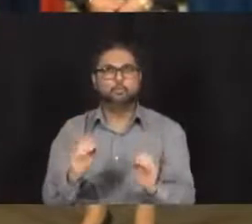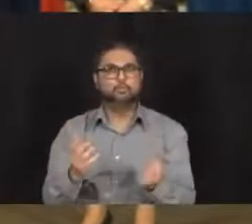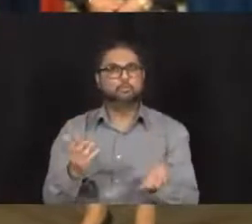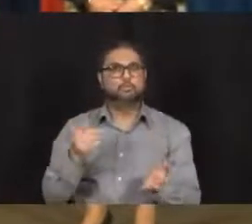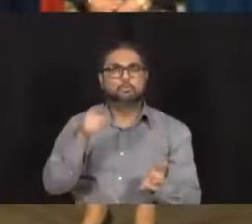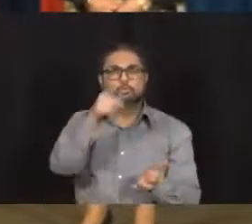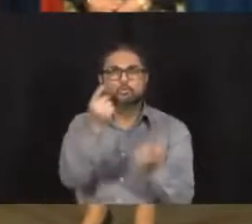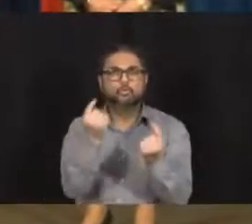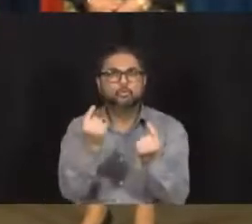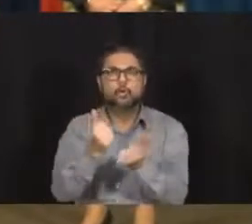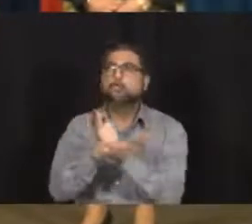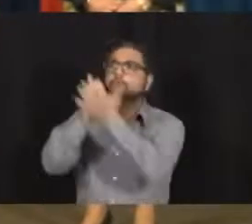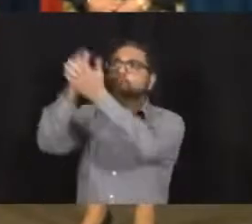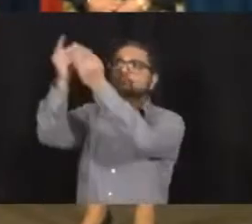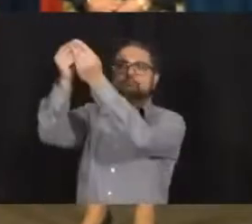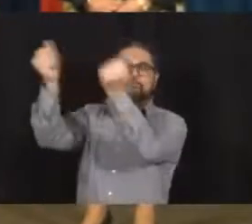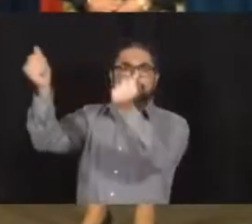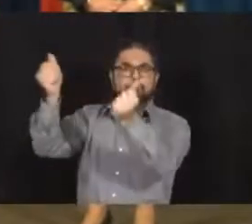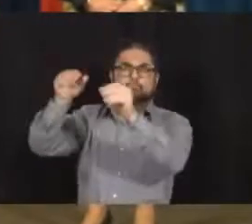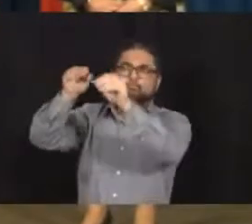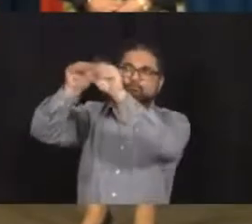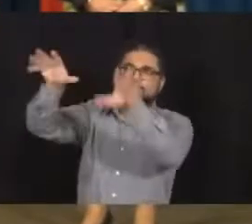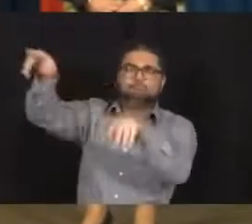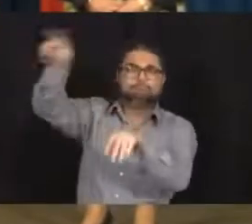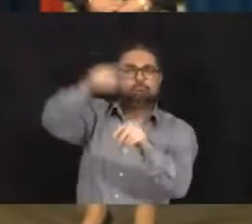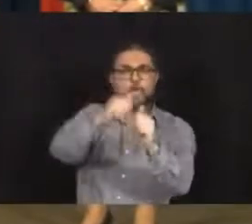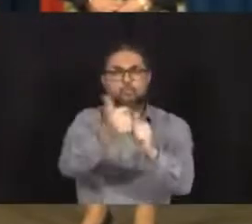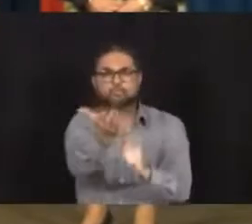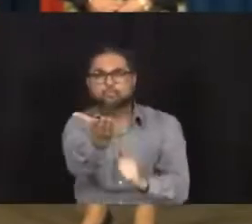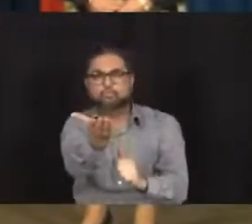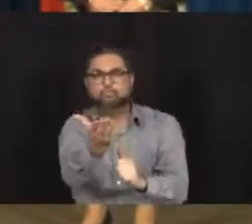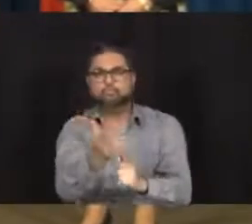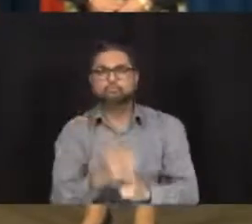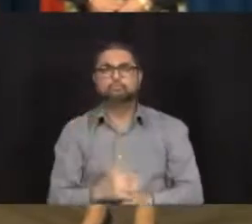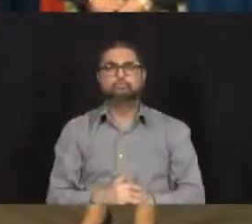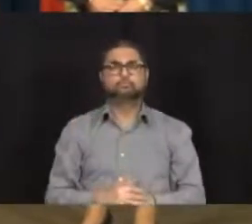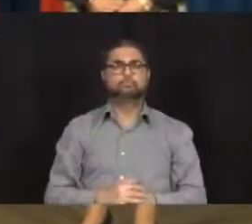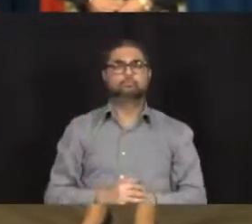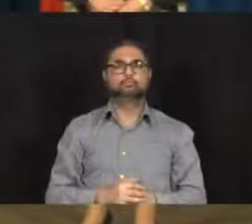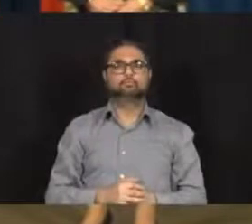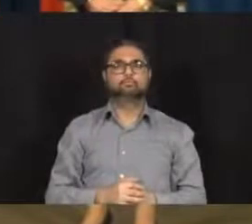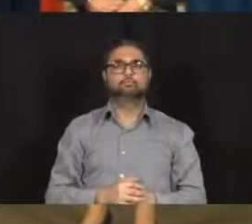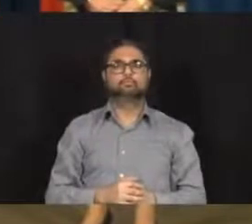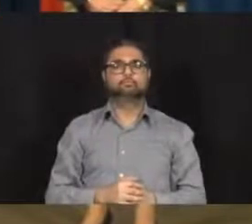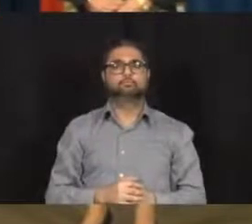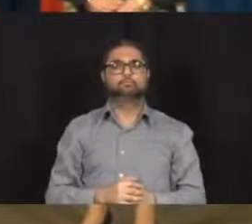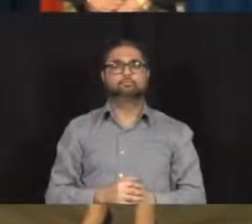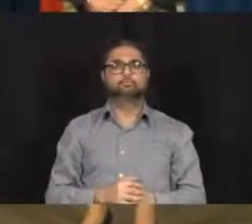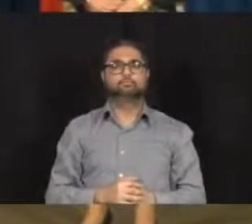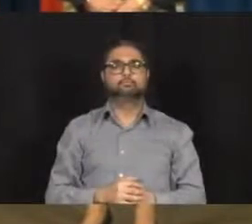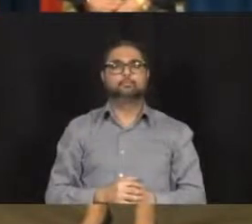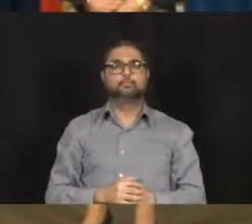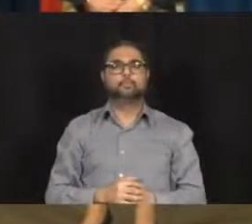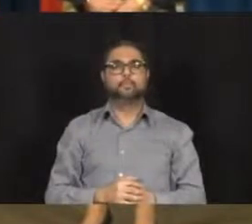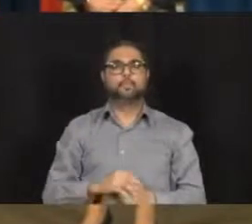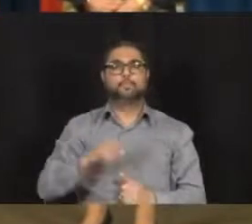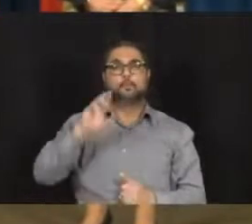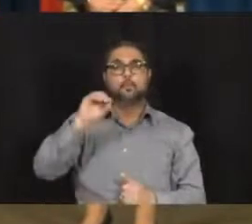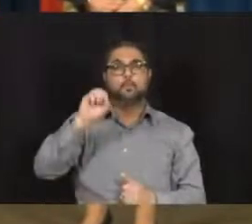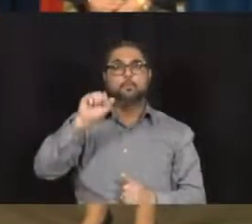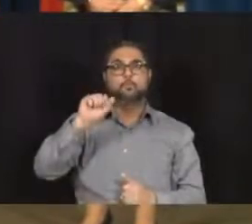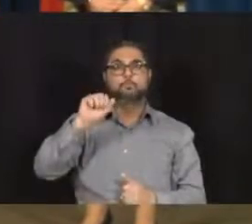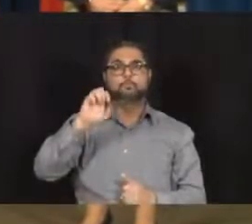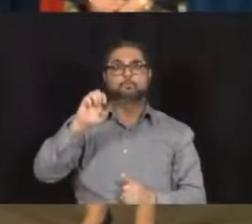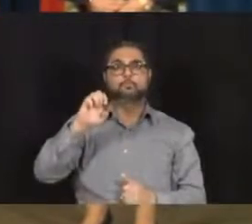outbreak? Well, I've had a personal conversation with Regional Chief Roseanne Archibald,